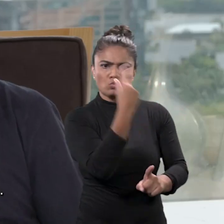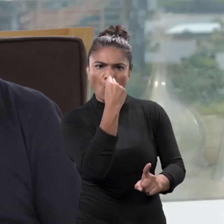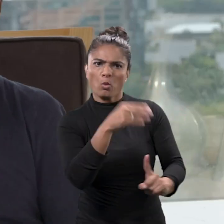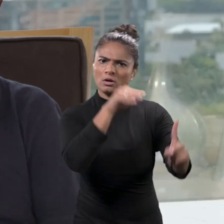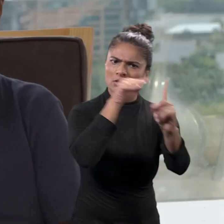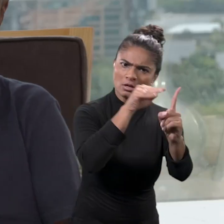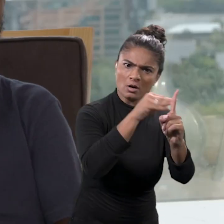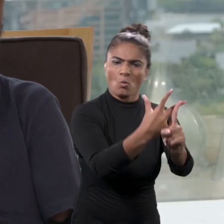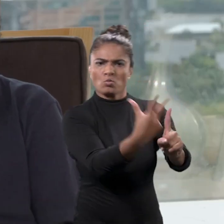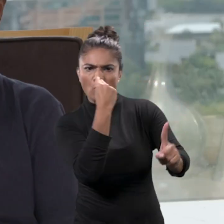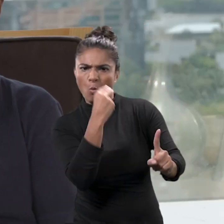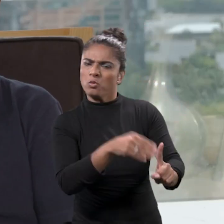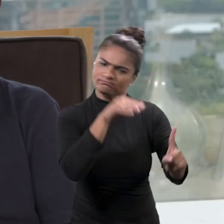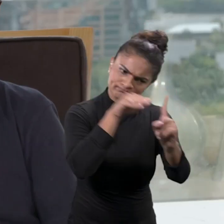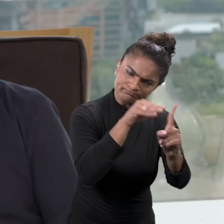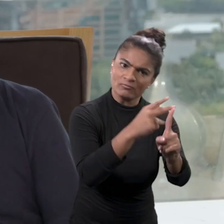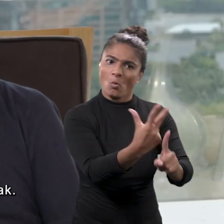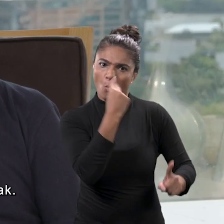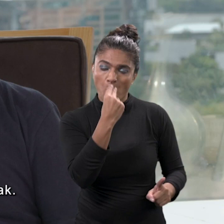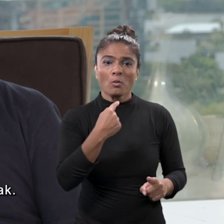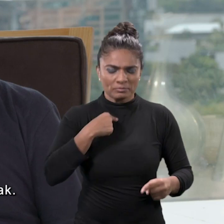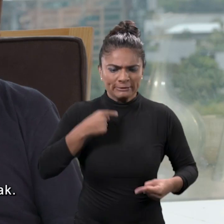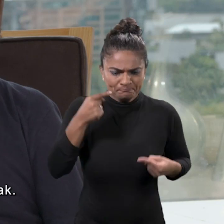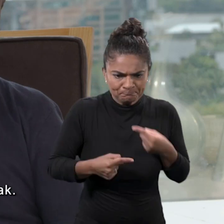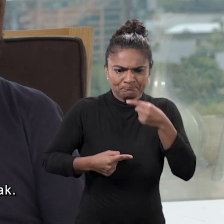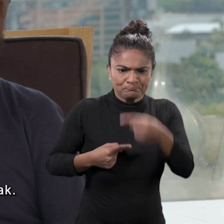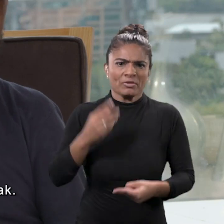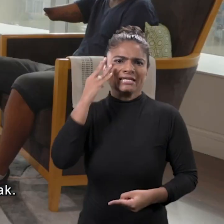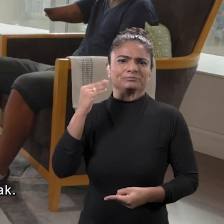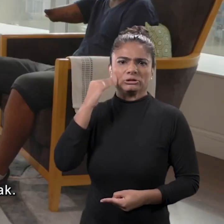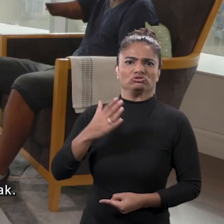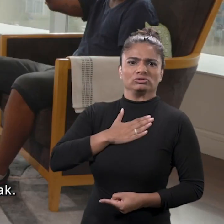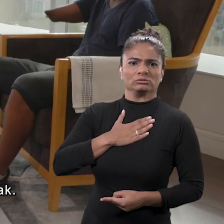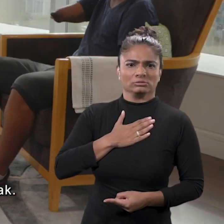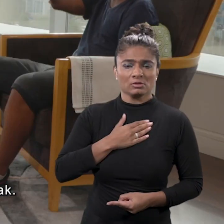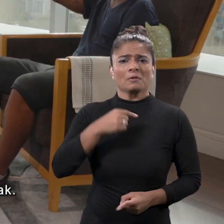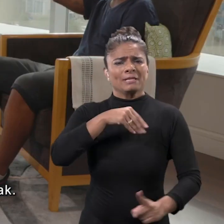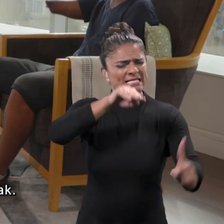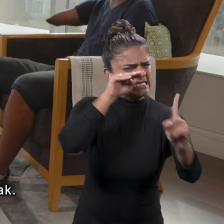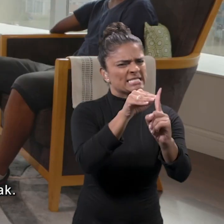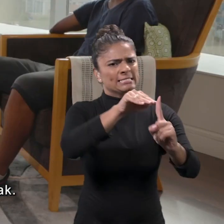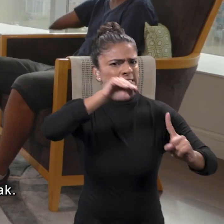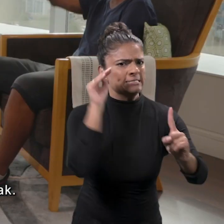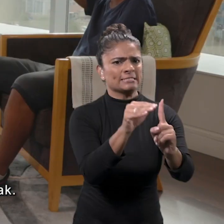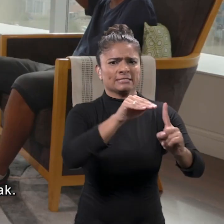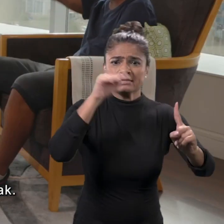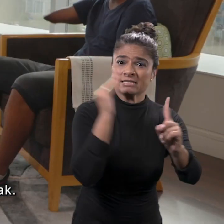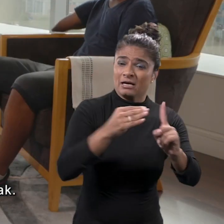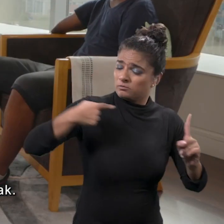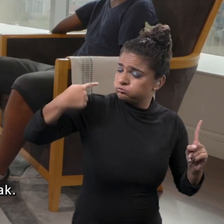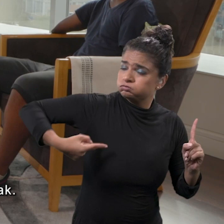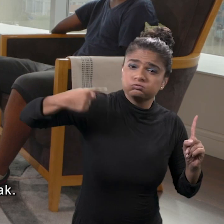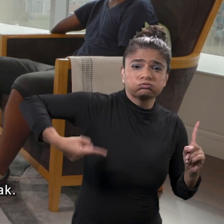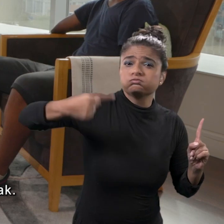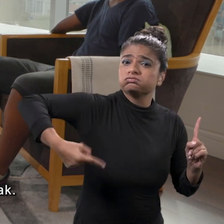most cases, but once again, I'm speaking from my experience. And I've had to knock, on the door more than, 100 times,